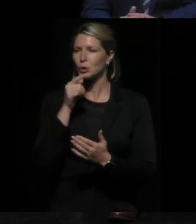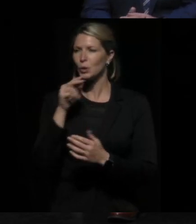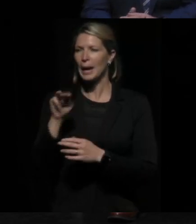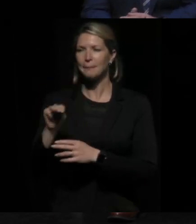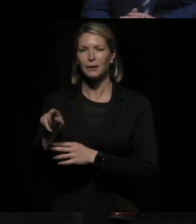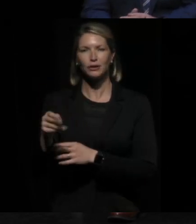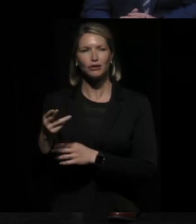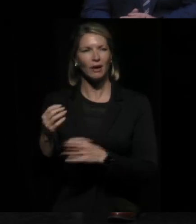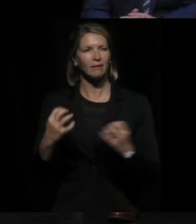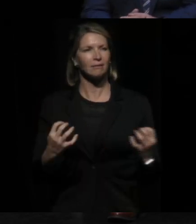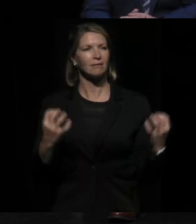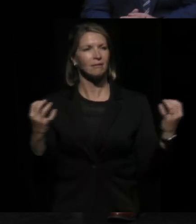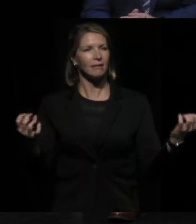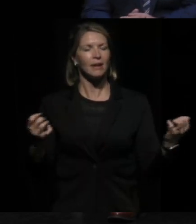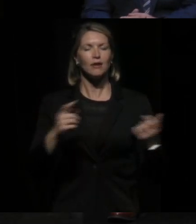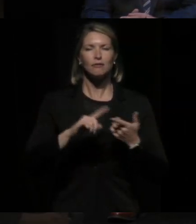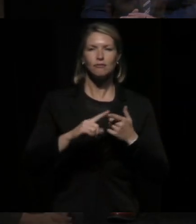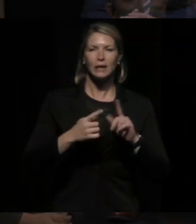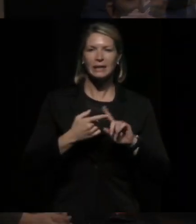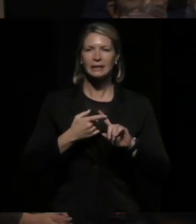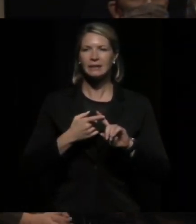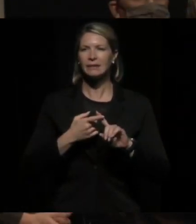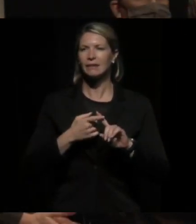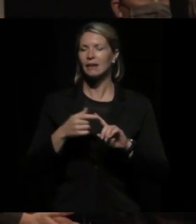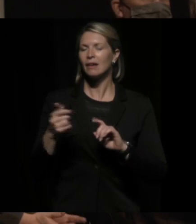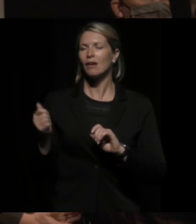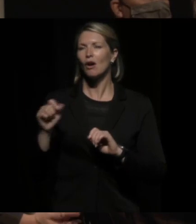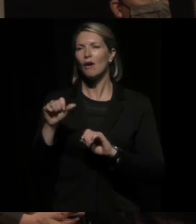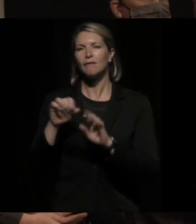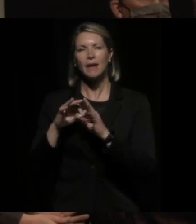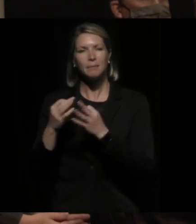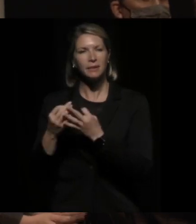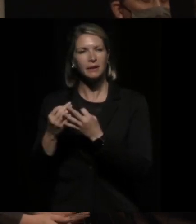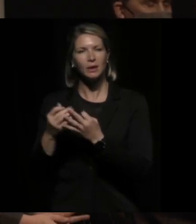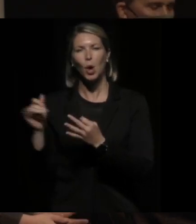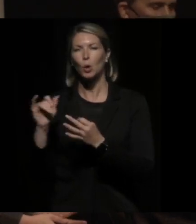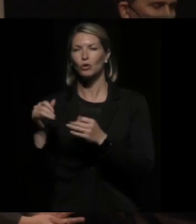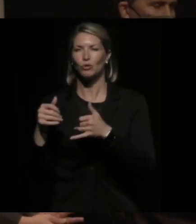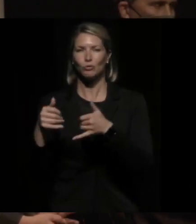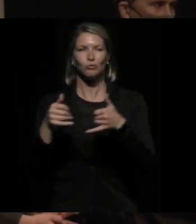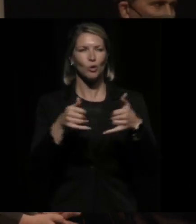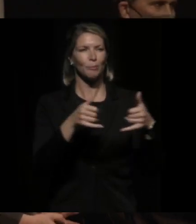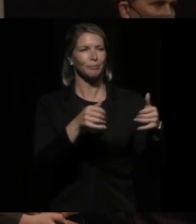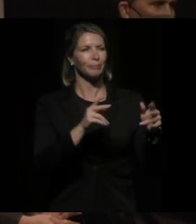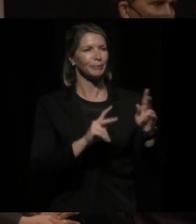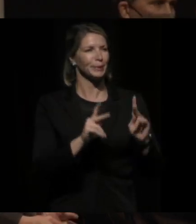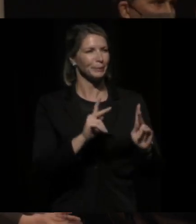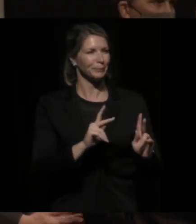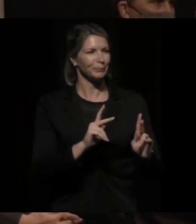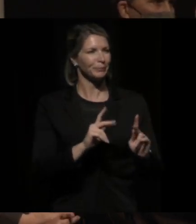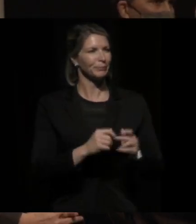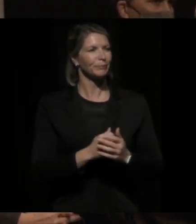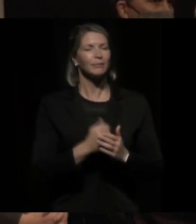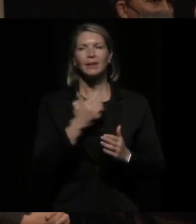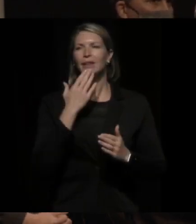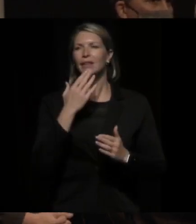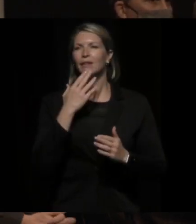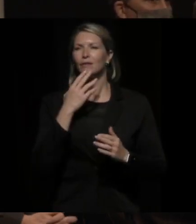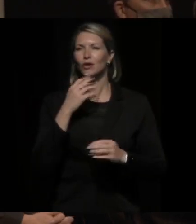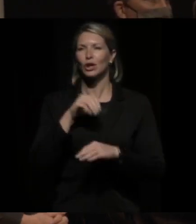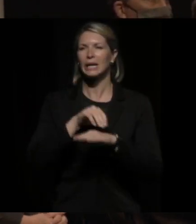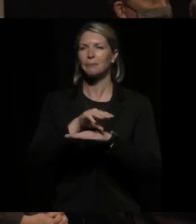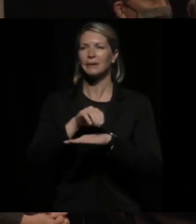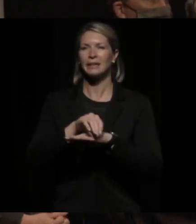colleagues, families, friends, and award recipients. A special thank you to selection committee members in